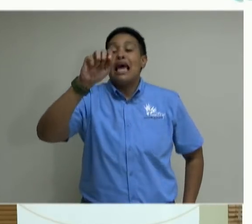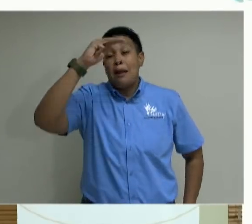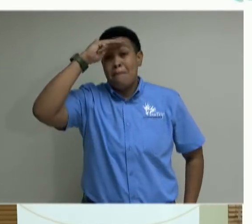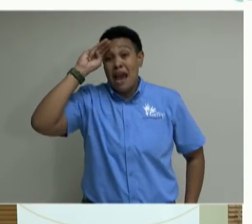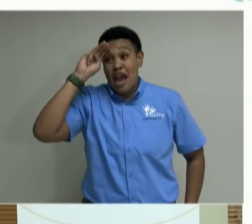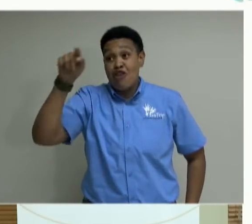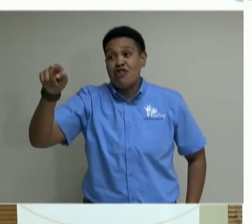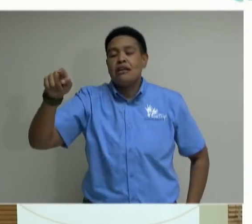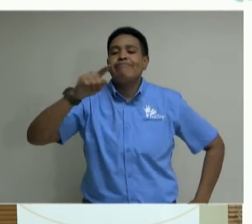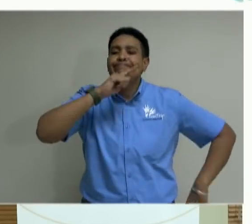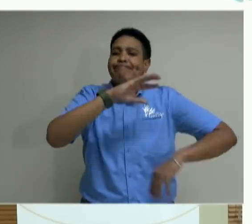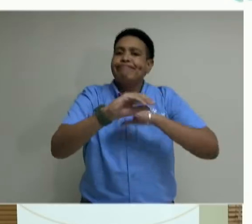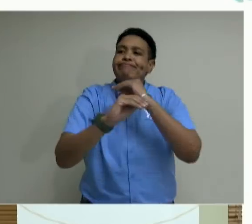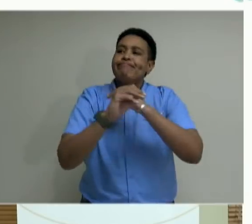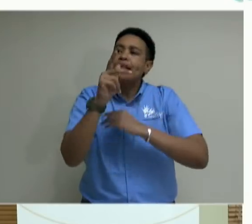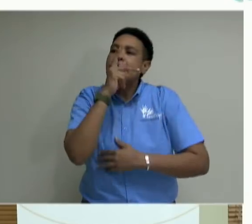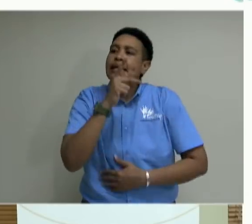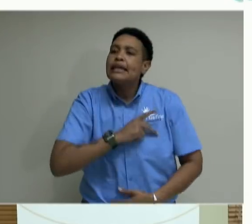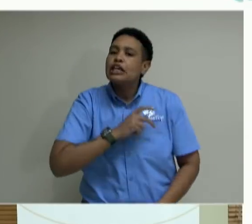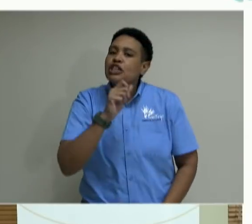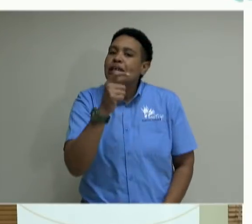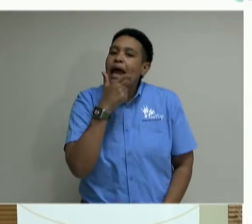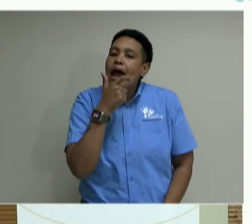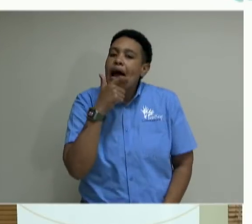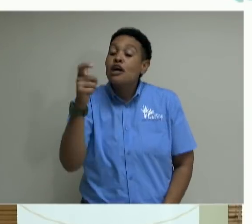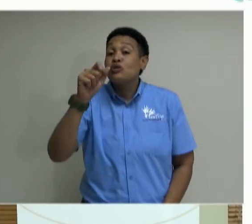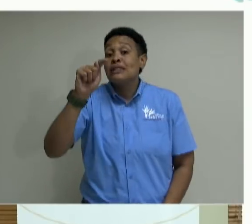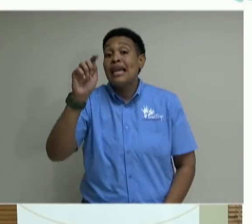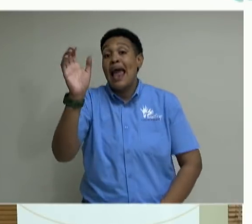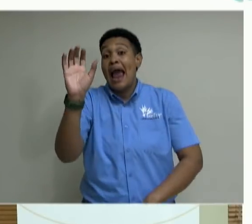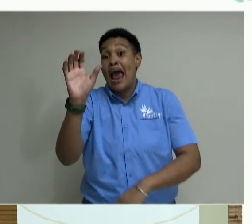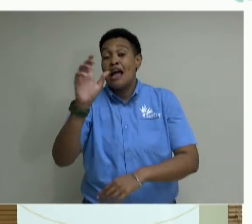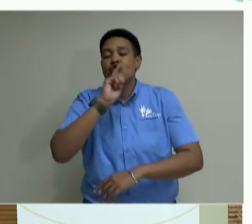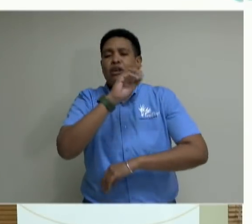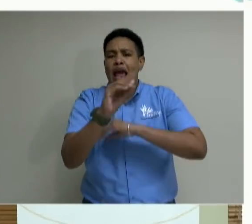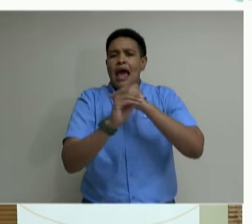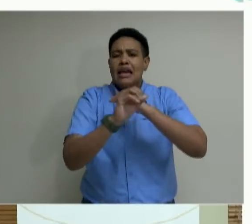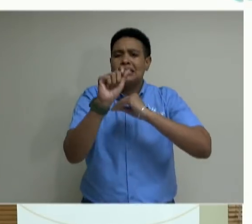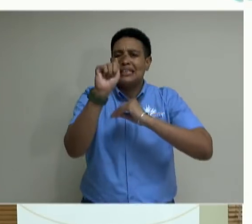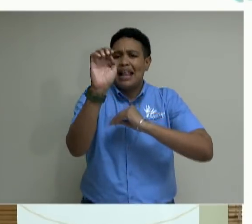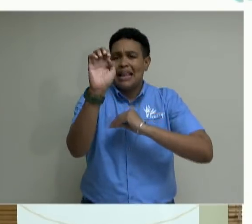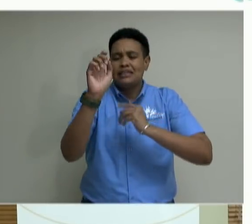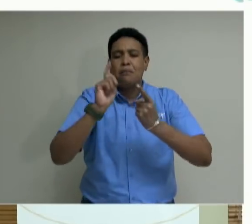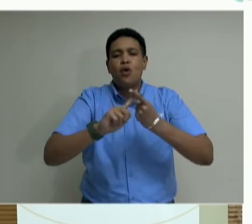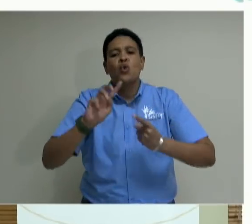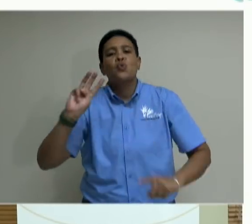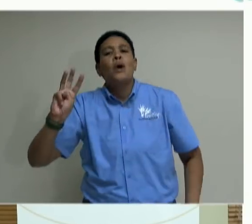Mary, Kingston and St. Andrew, St. Catherine, St. Elizabeth, and